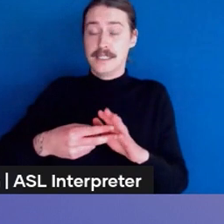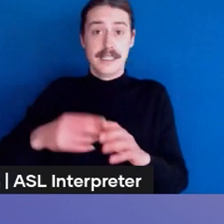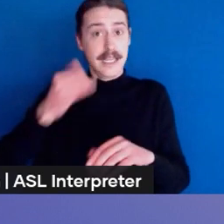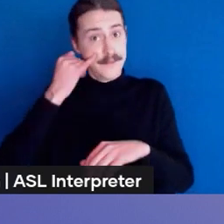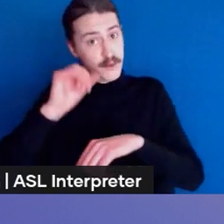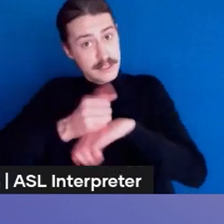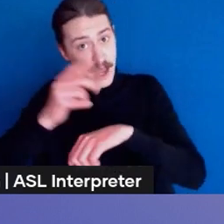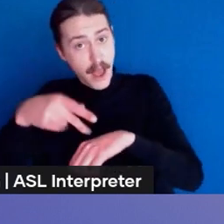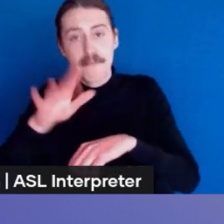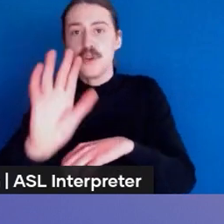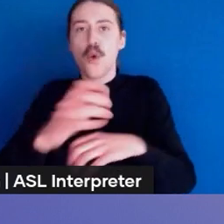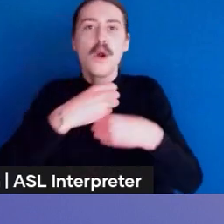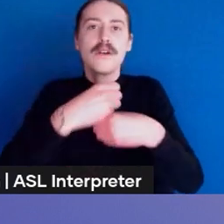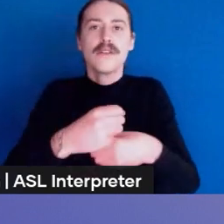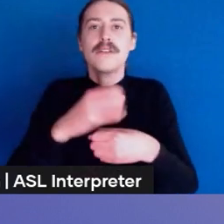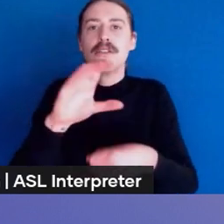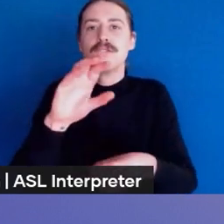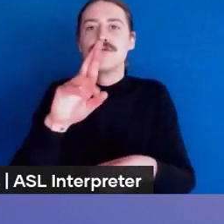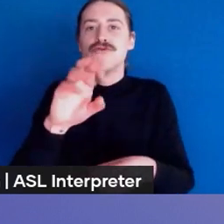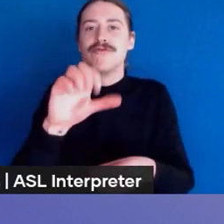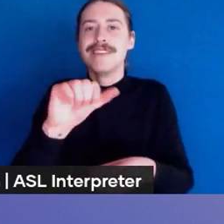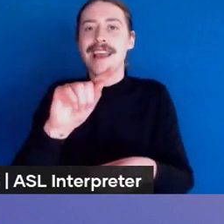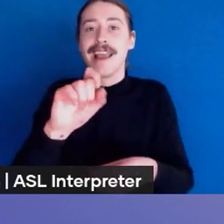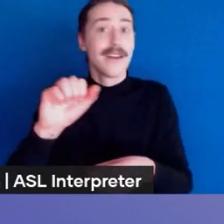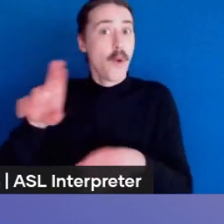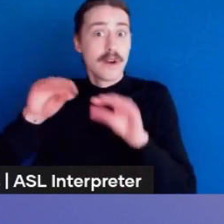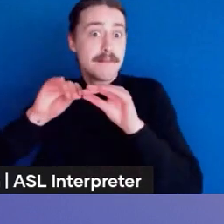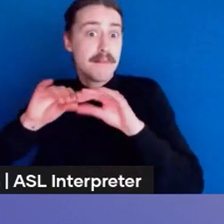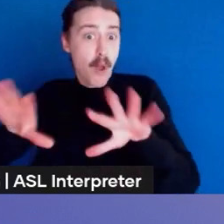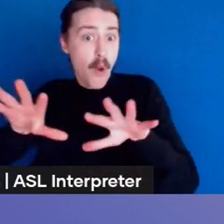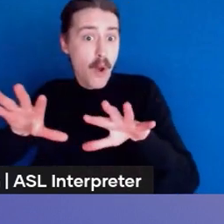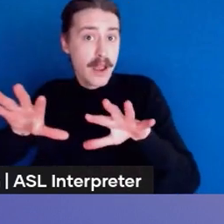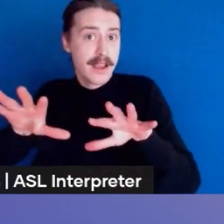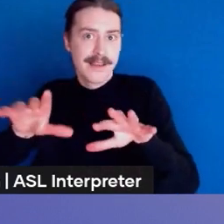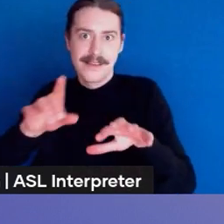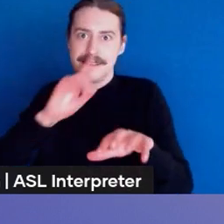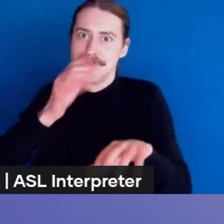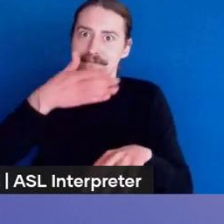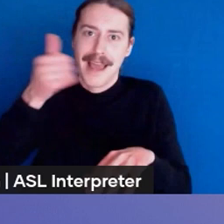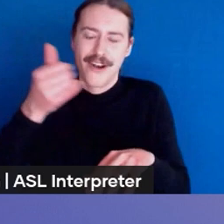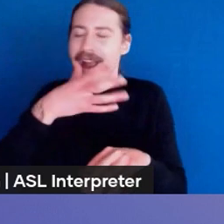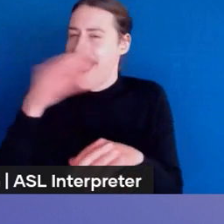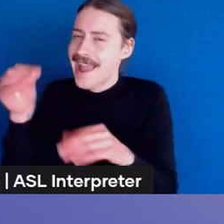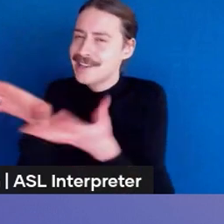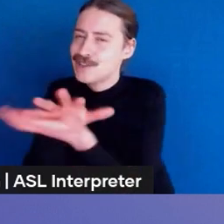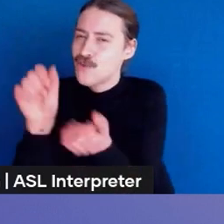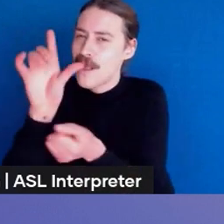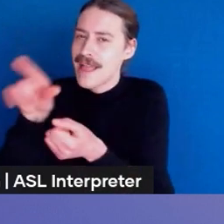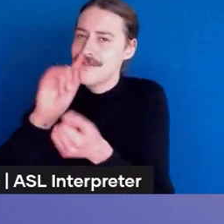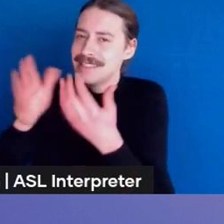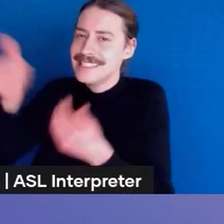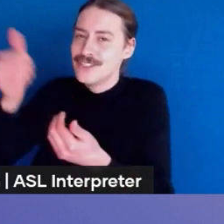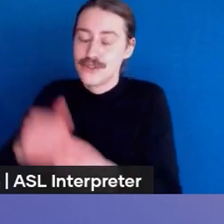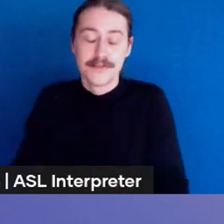create and an easier destroy as well. So I have some